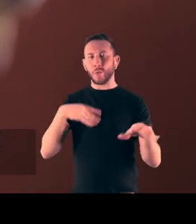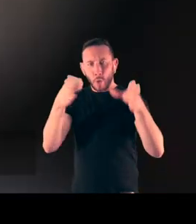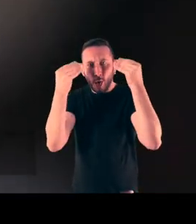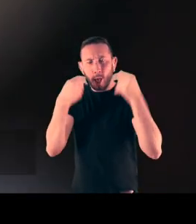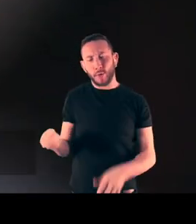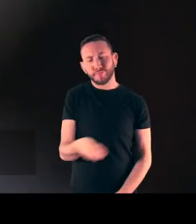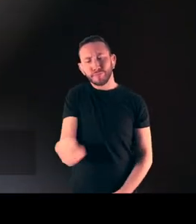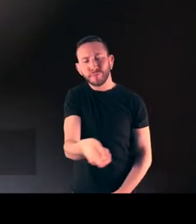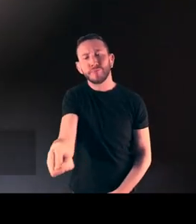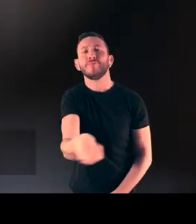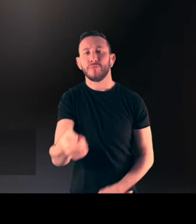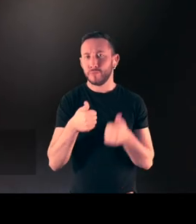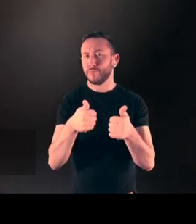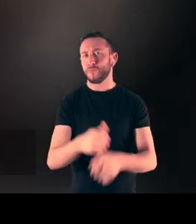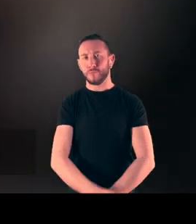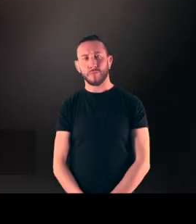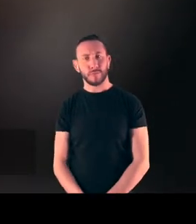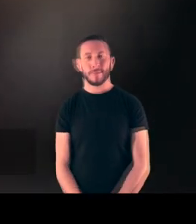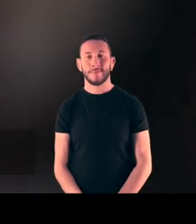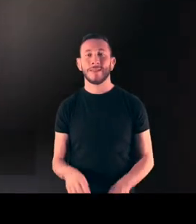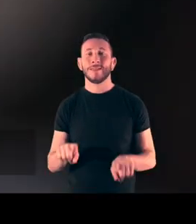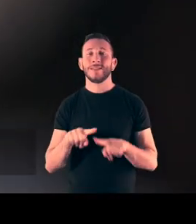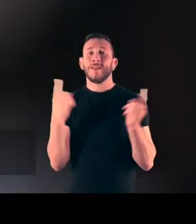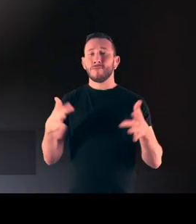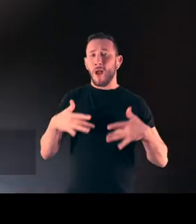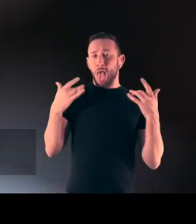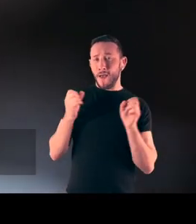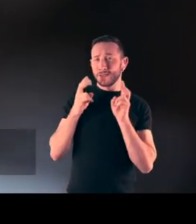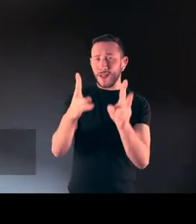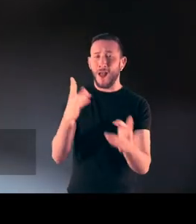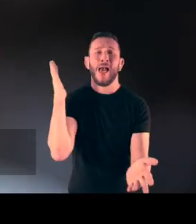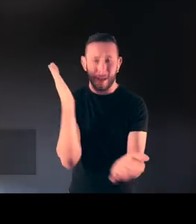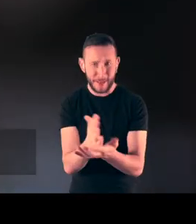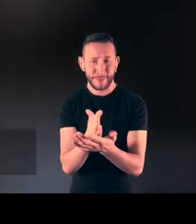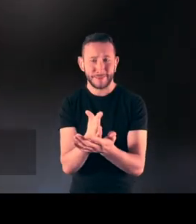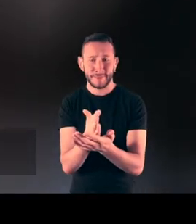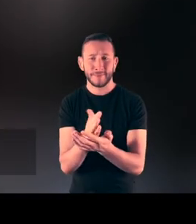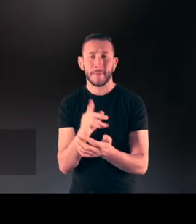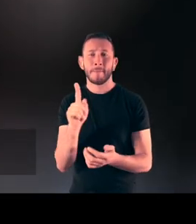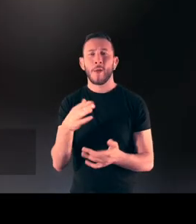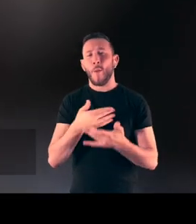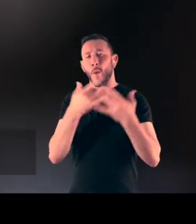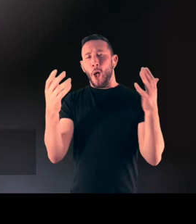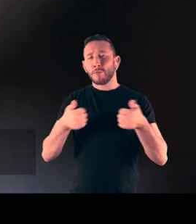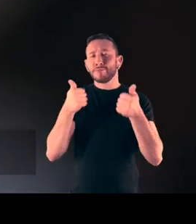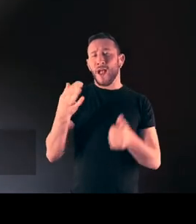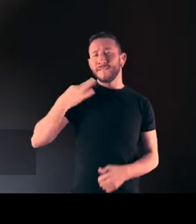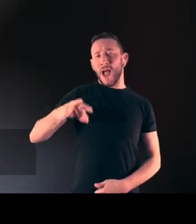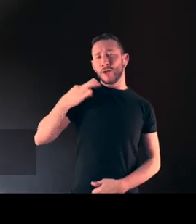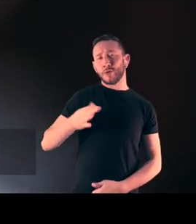nothing. So different lifestyle, certainly, but there were lots of advantages of going to a special